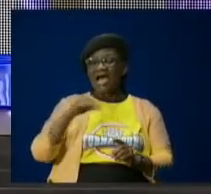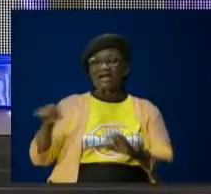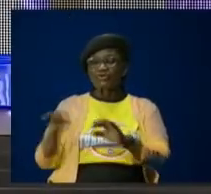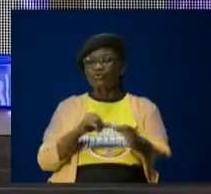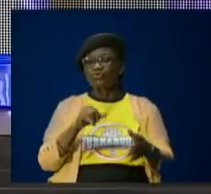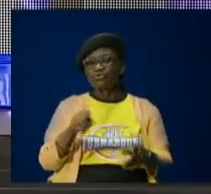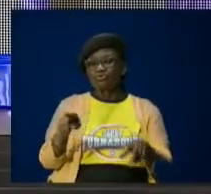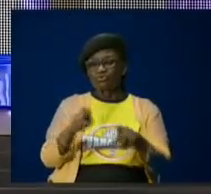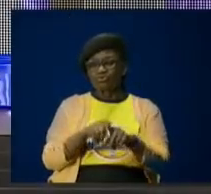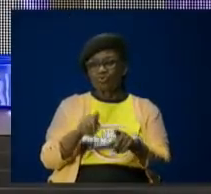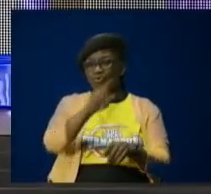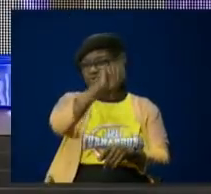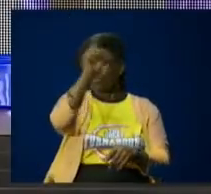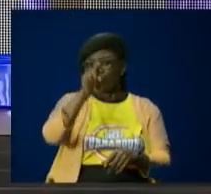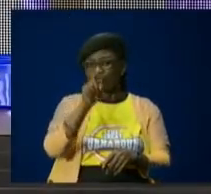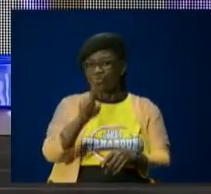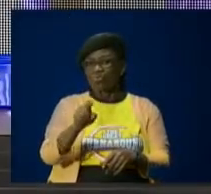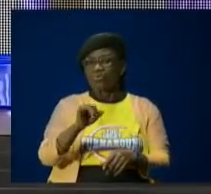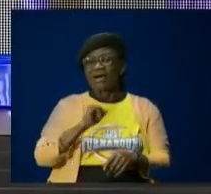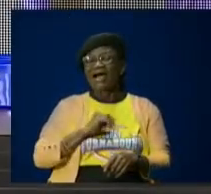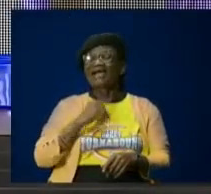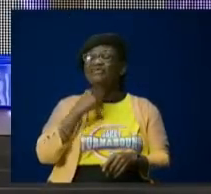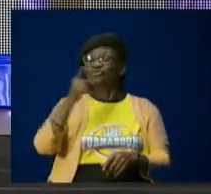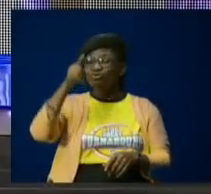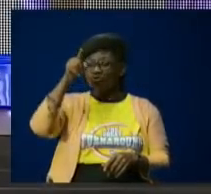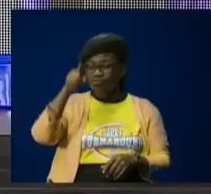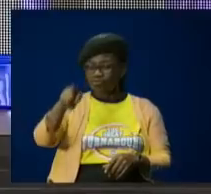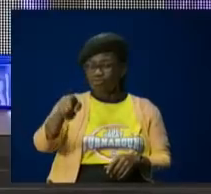And I told you the story of my first cruise